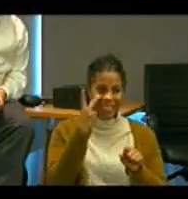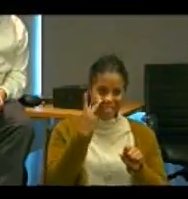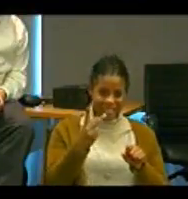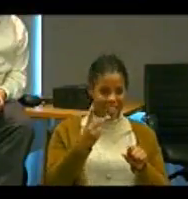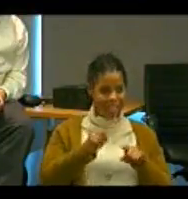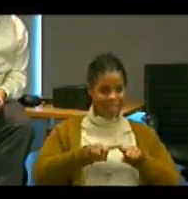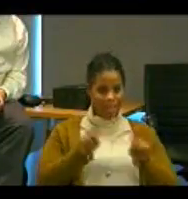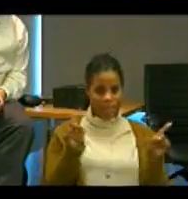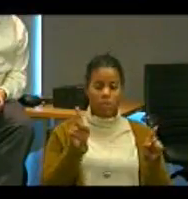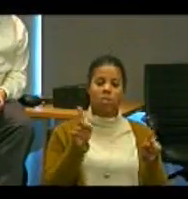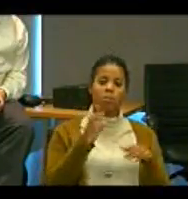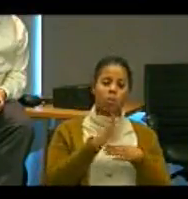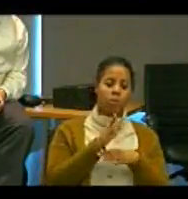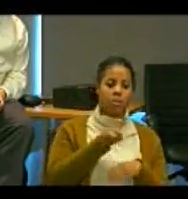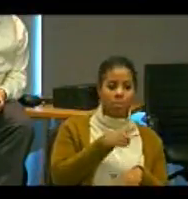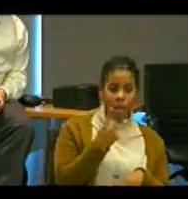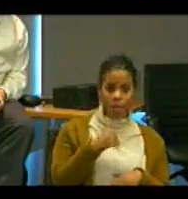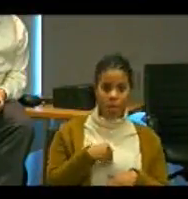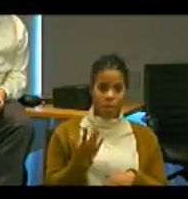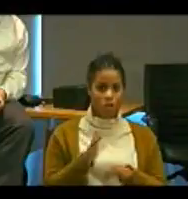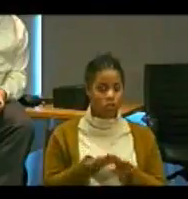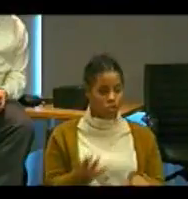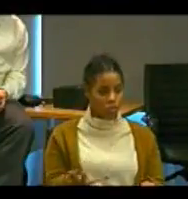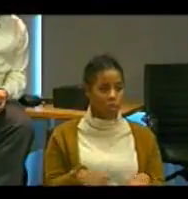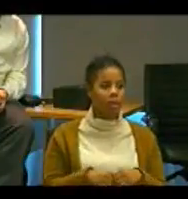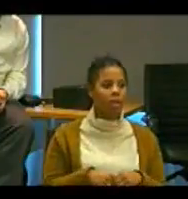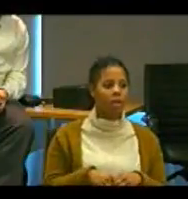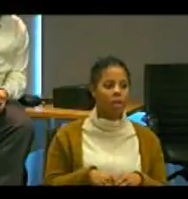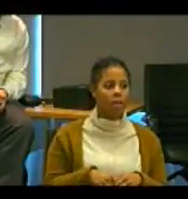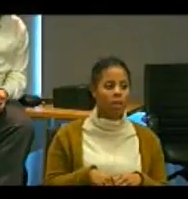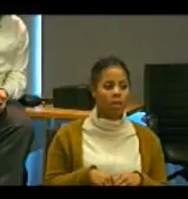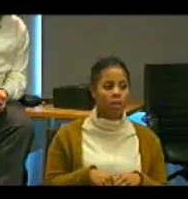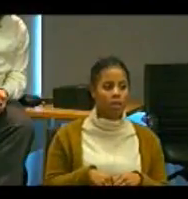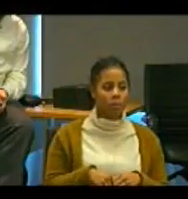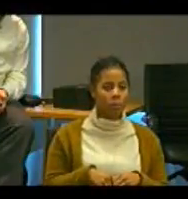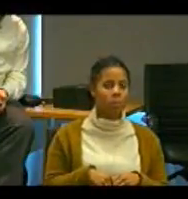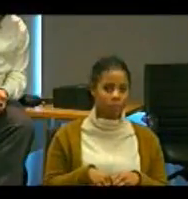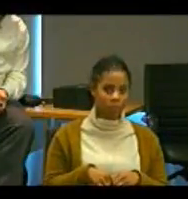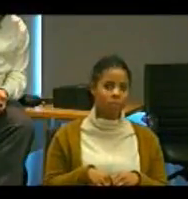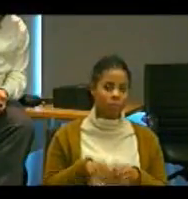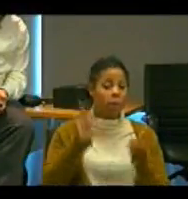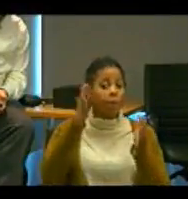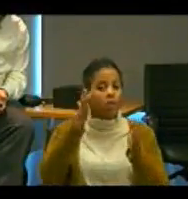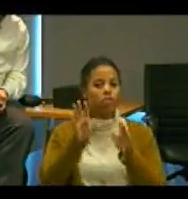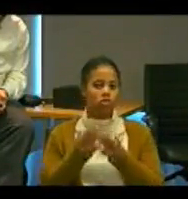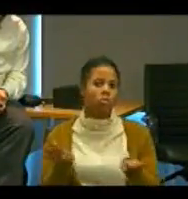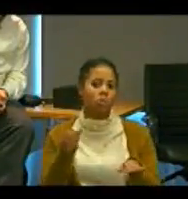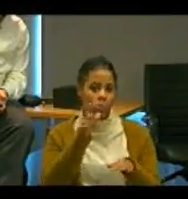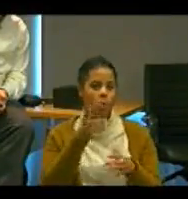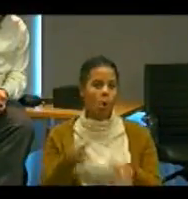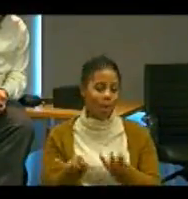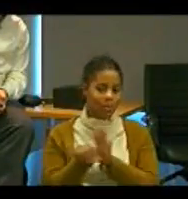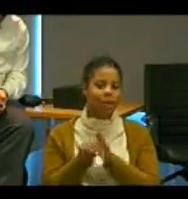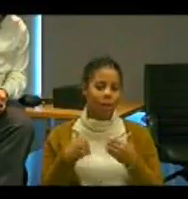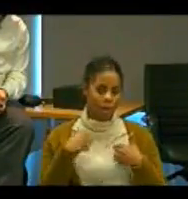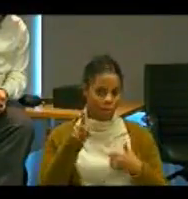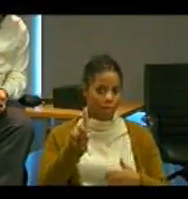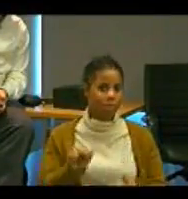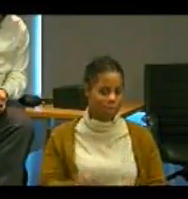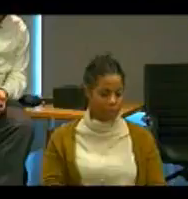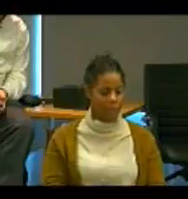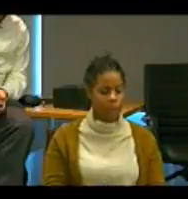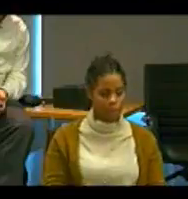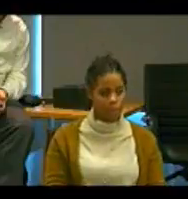children in regards to the relative percentage of children who are being identified as having disabilities. Next slide, please.